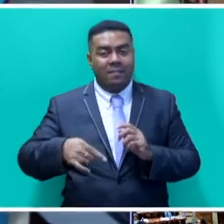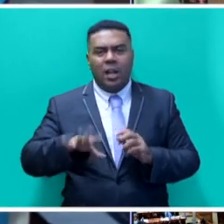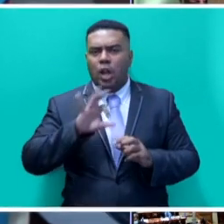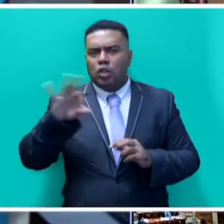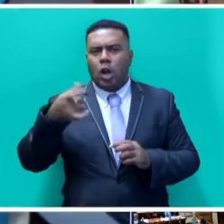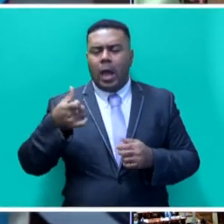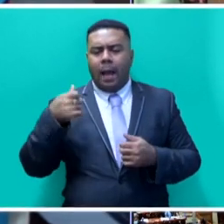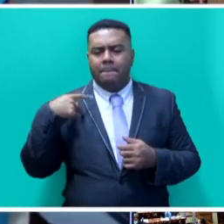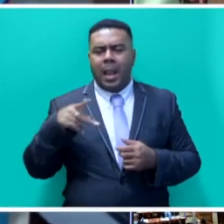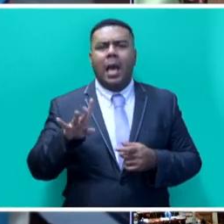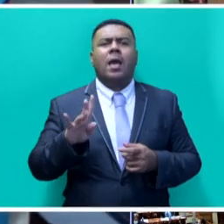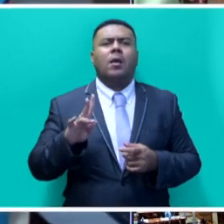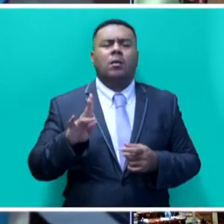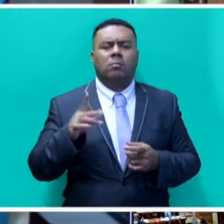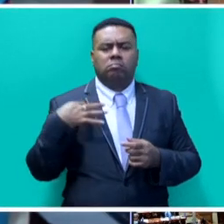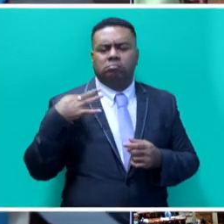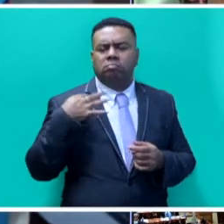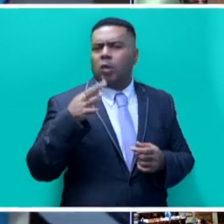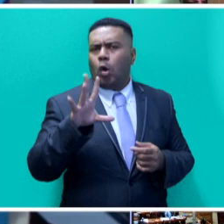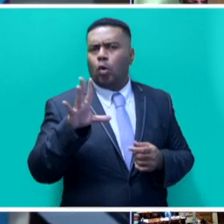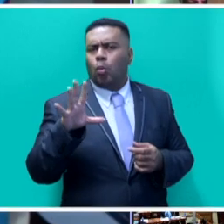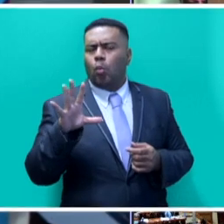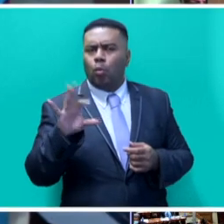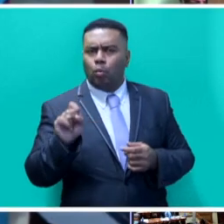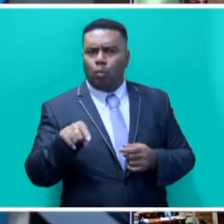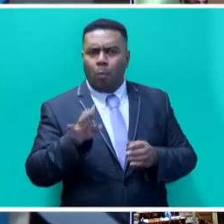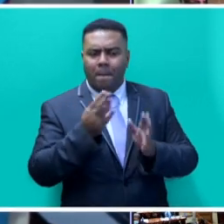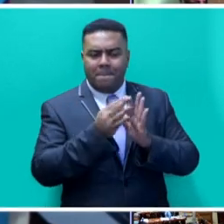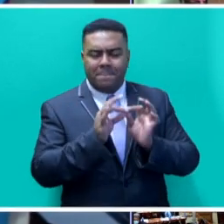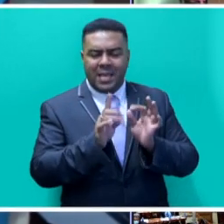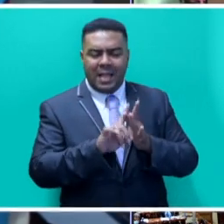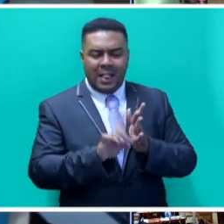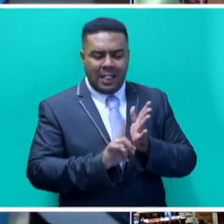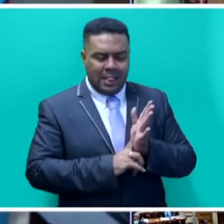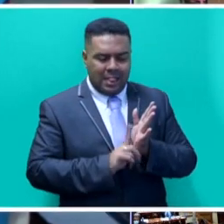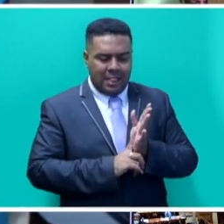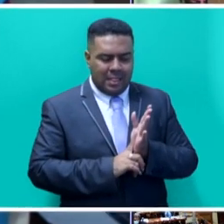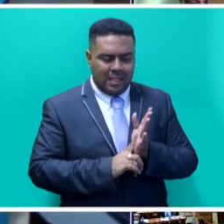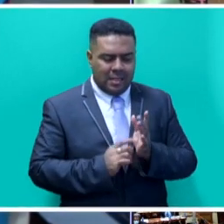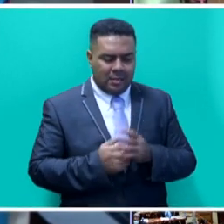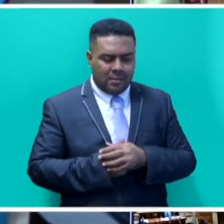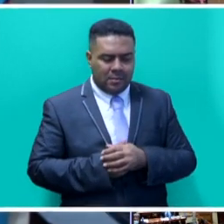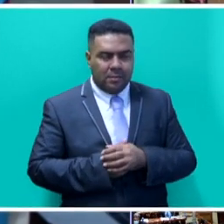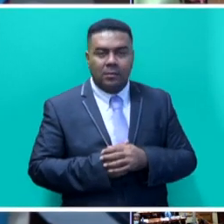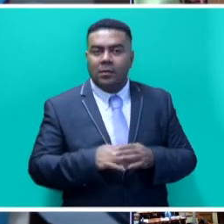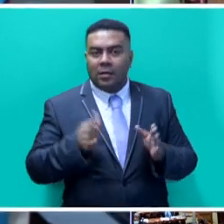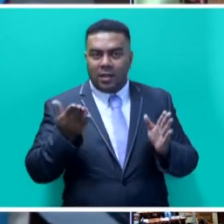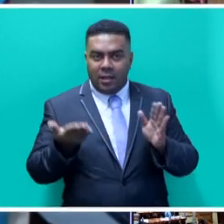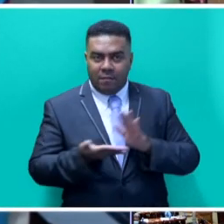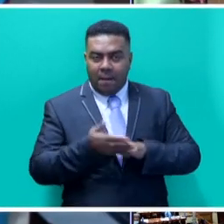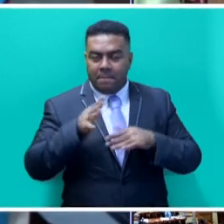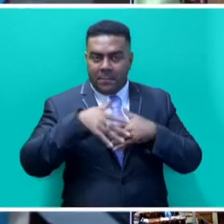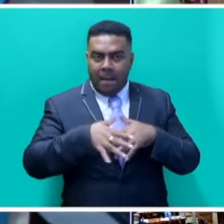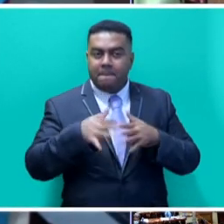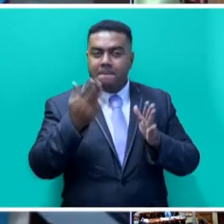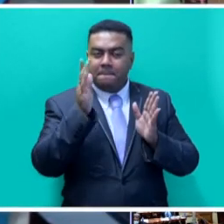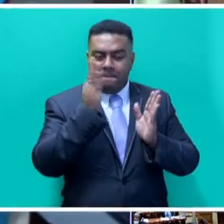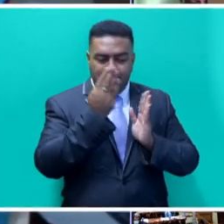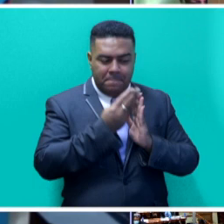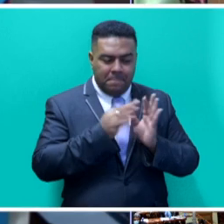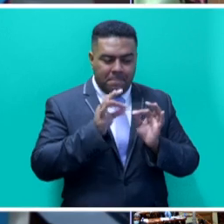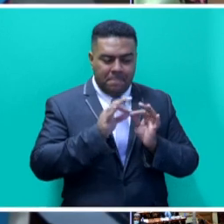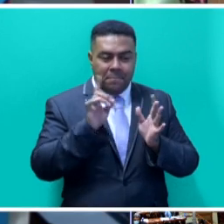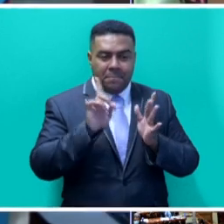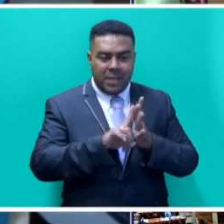to bills which are so urgent that public interest does not permit consultation. Bill 17 has been